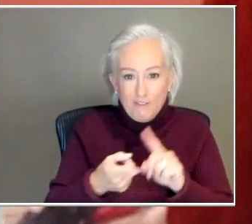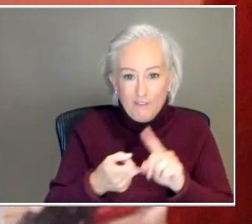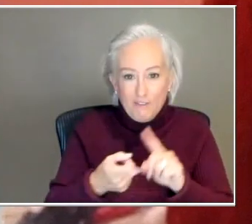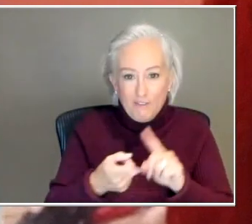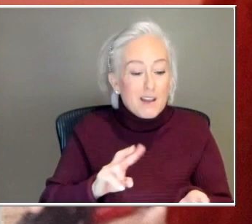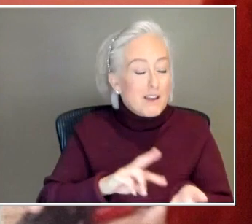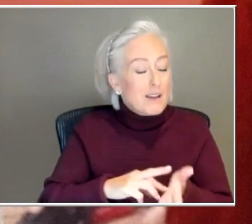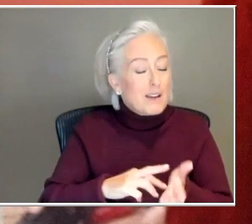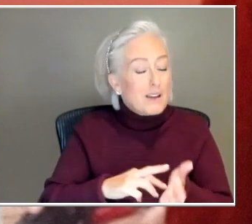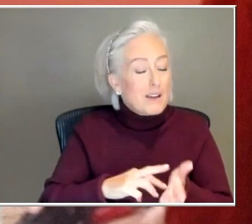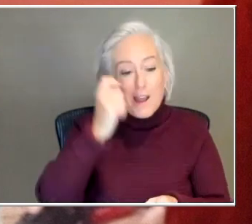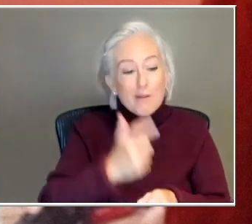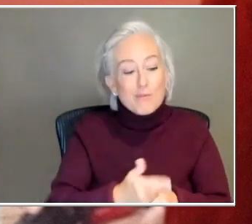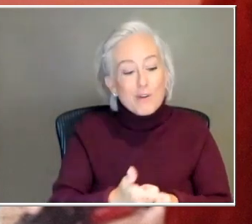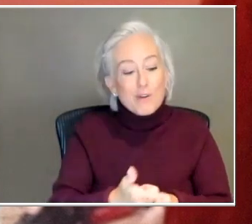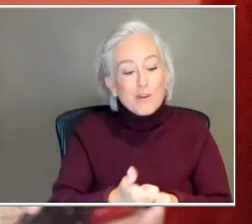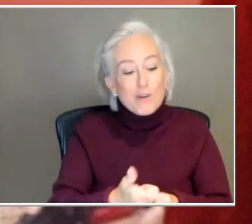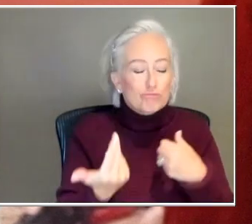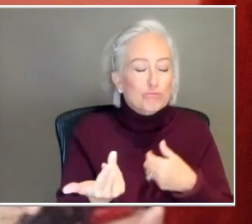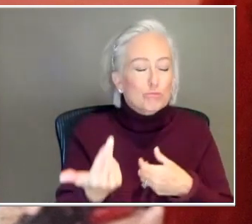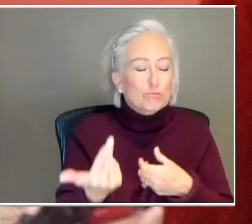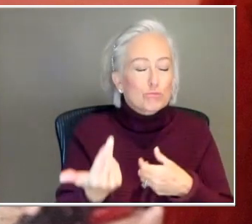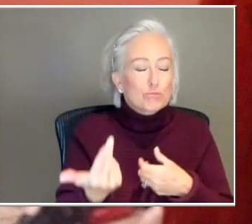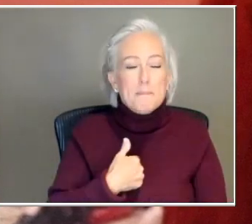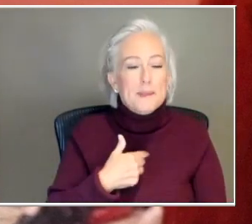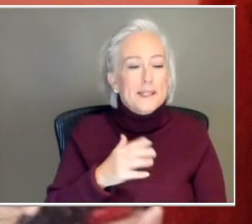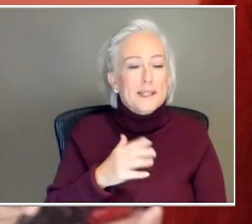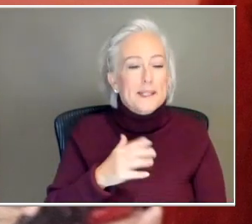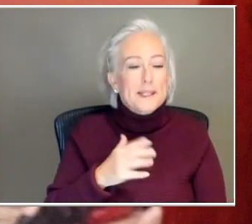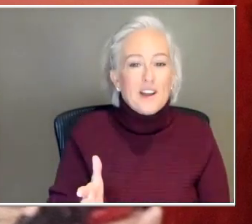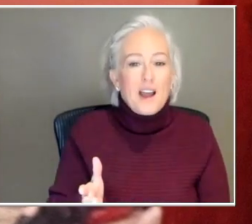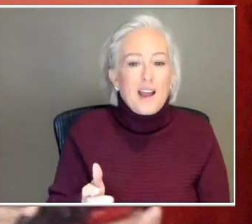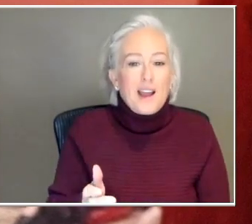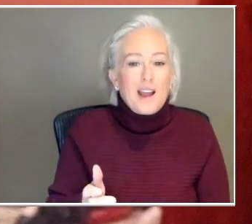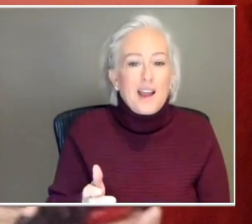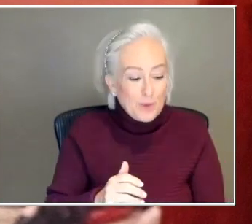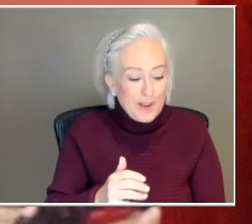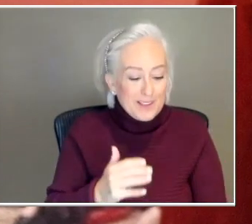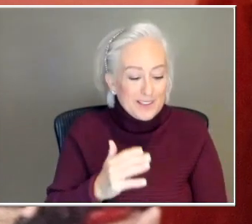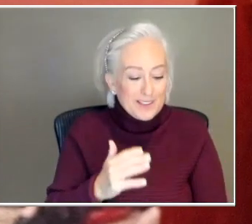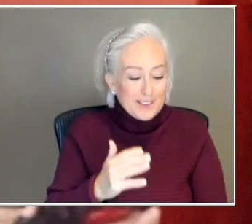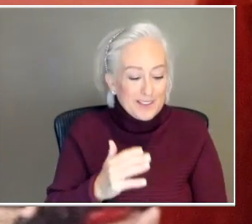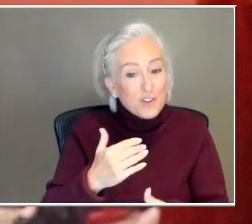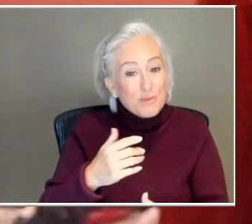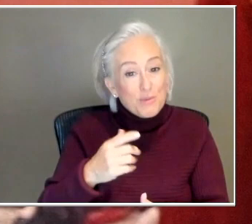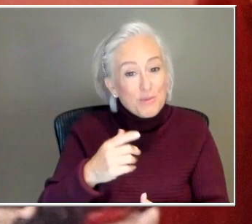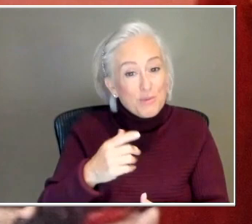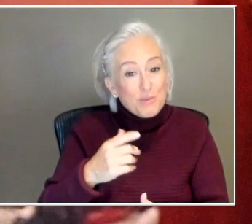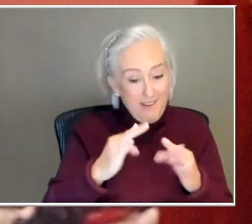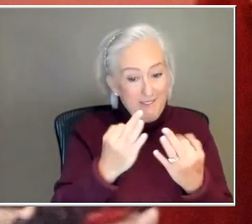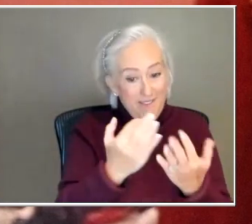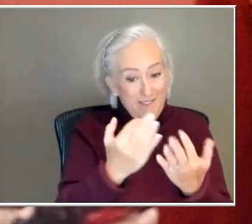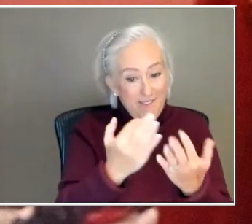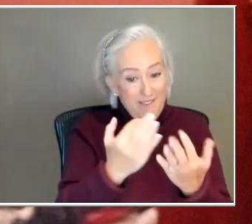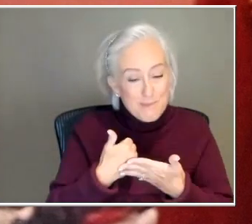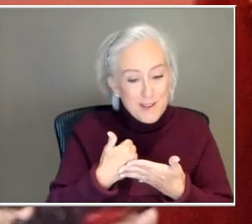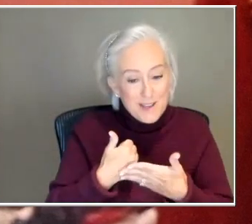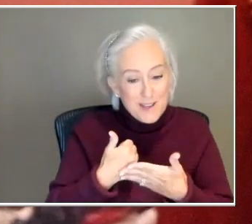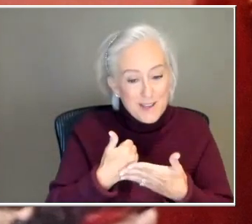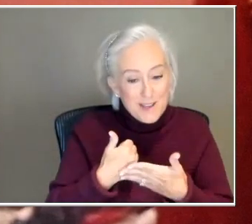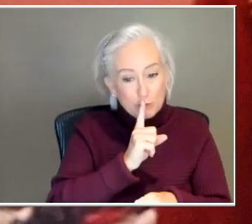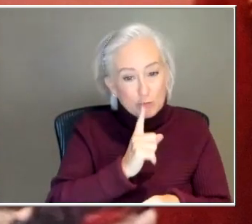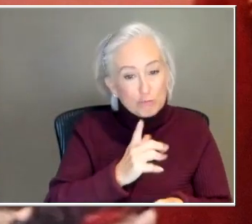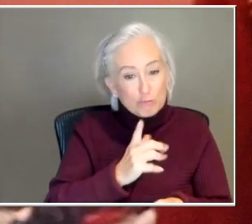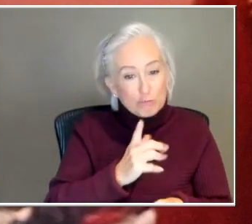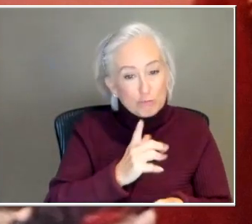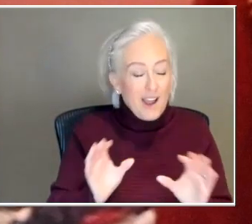you know, we'll do it. So it wasn't very uncomfortable because it was a family member helping, and making sure I was okay if something would happen. He was